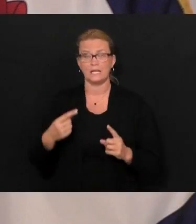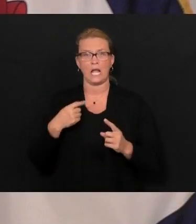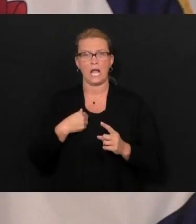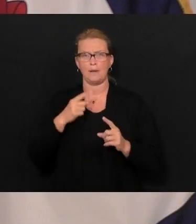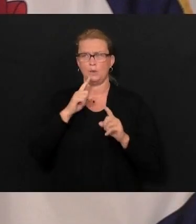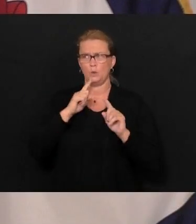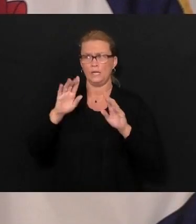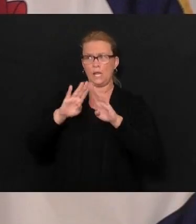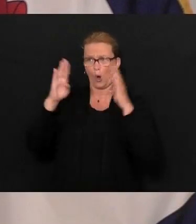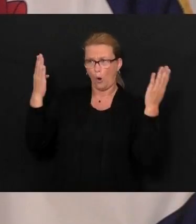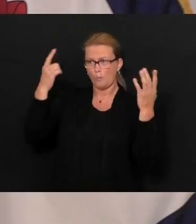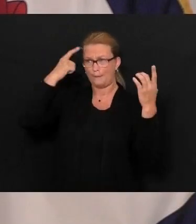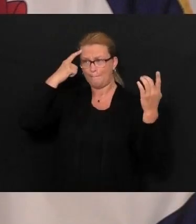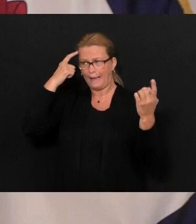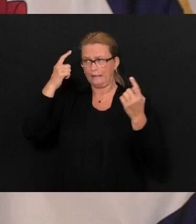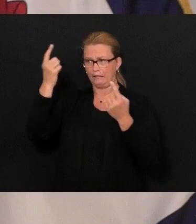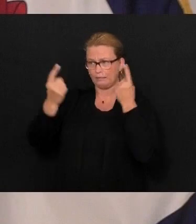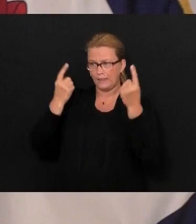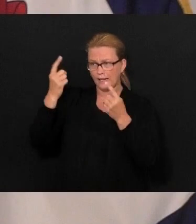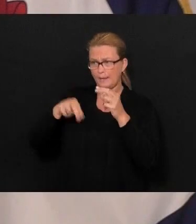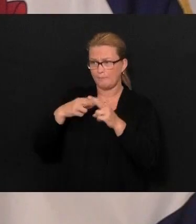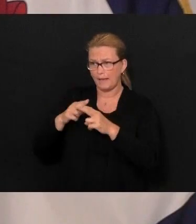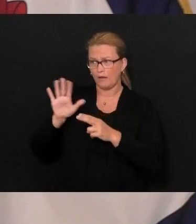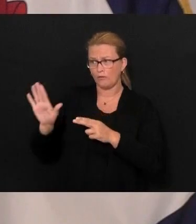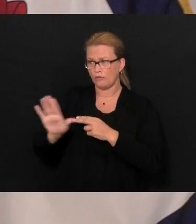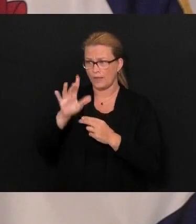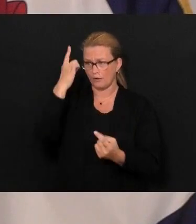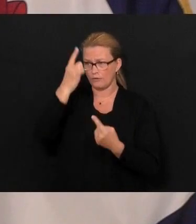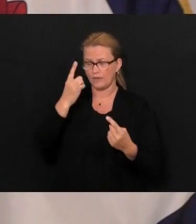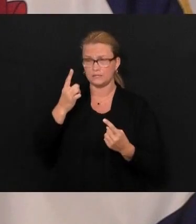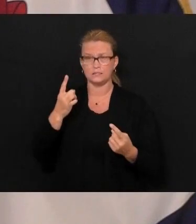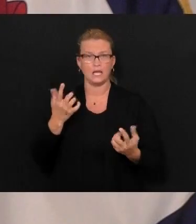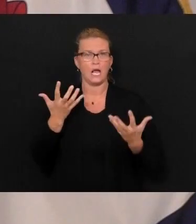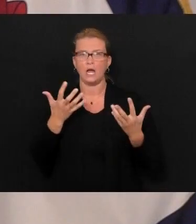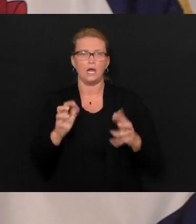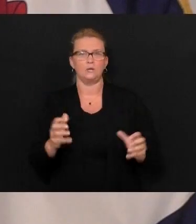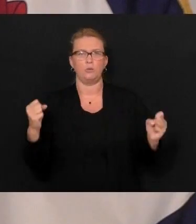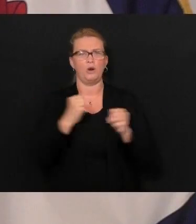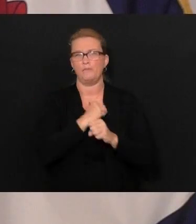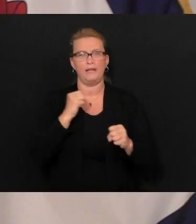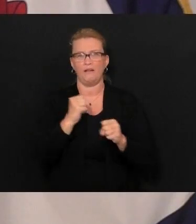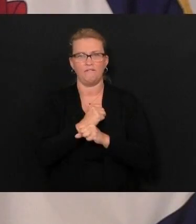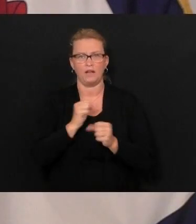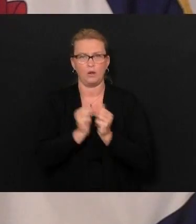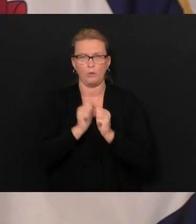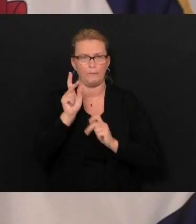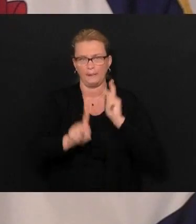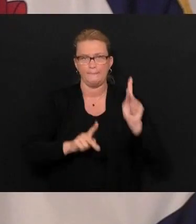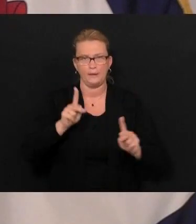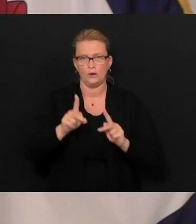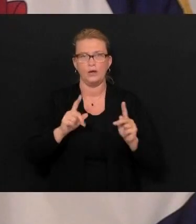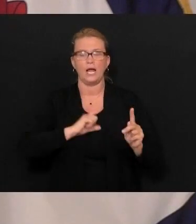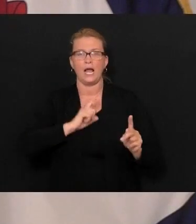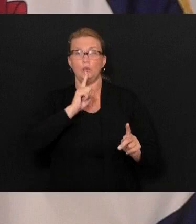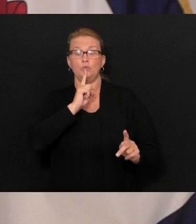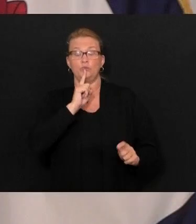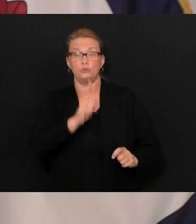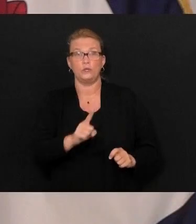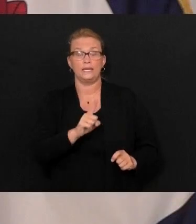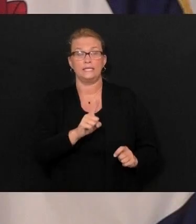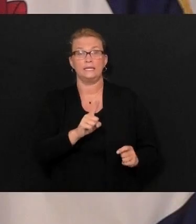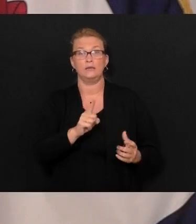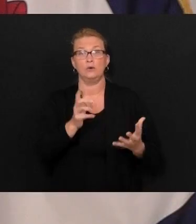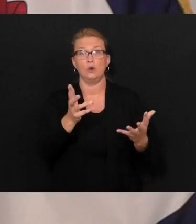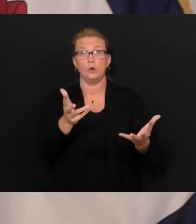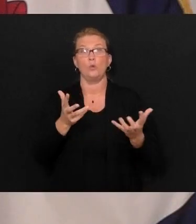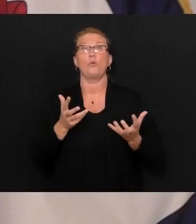time. I want us absolutely not to get in food fights with people. What I want is to be